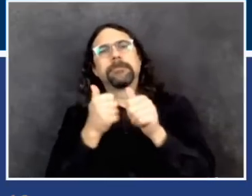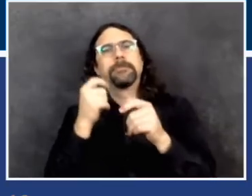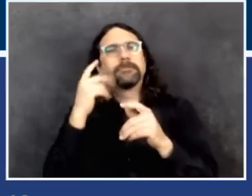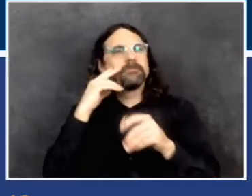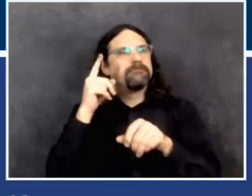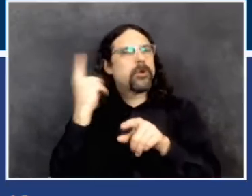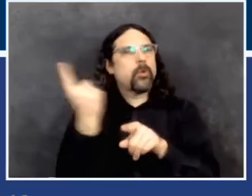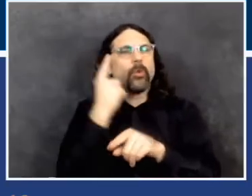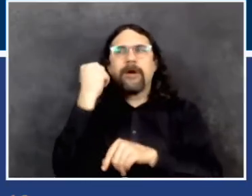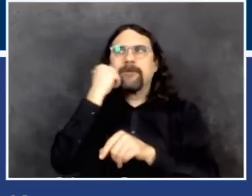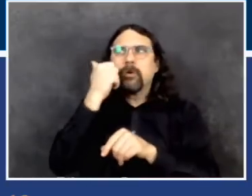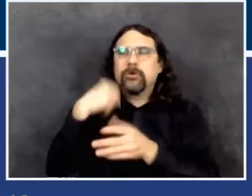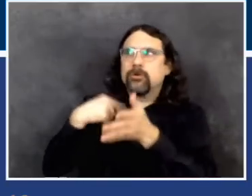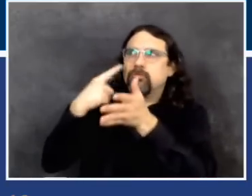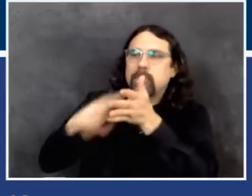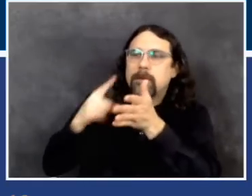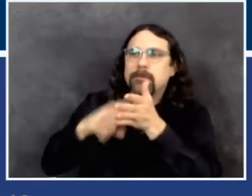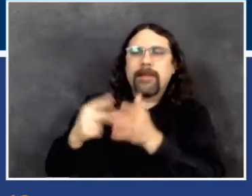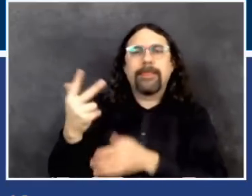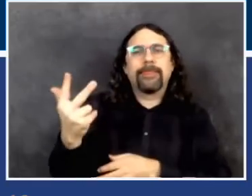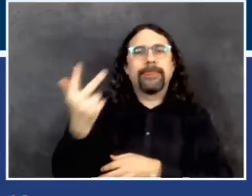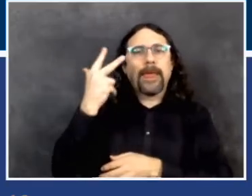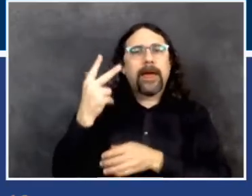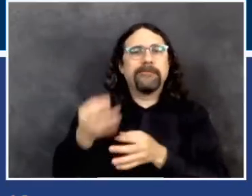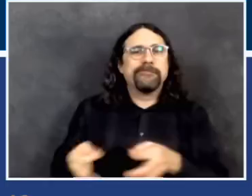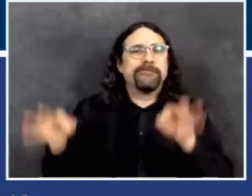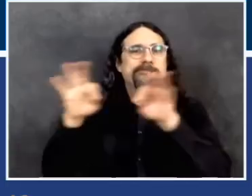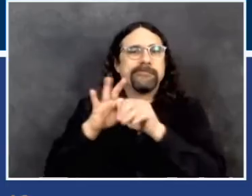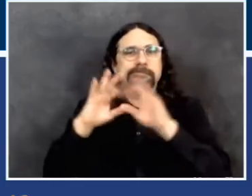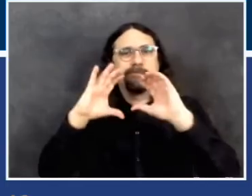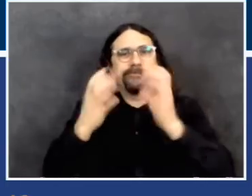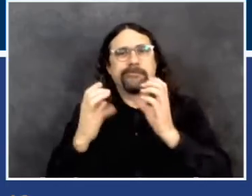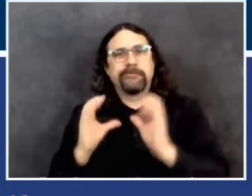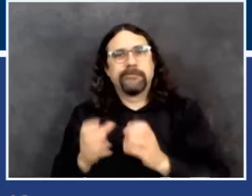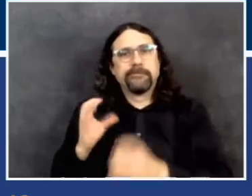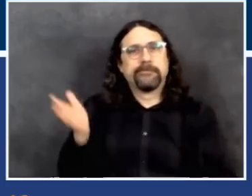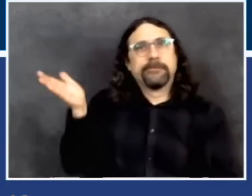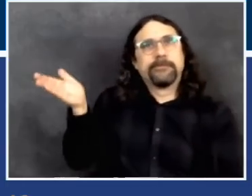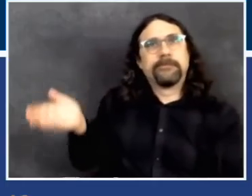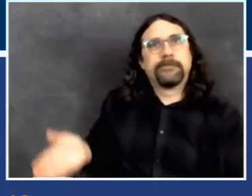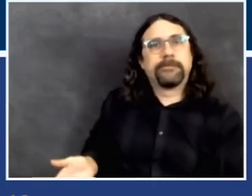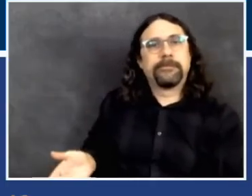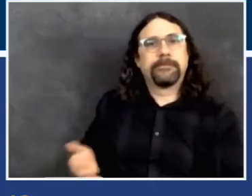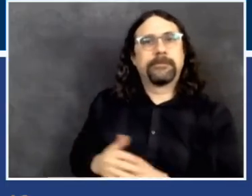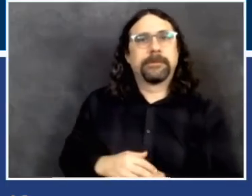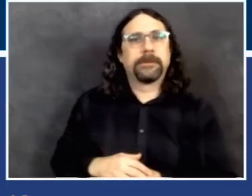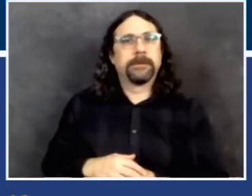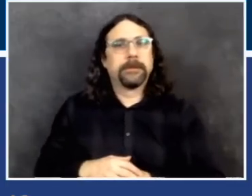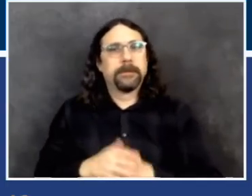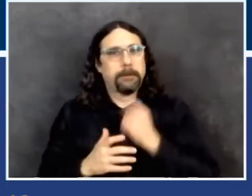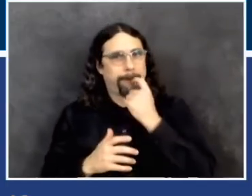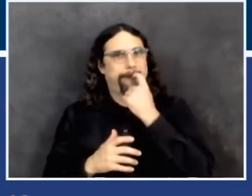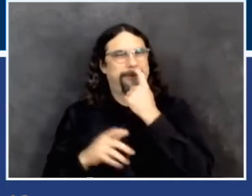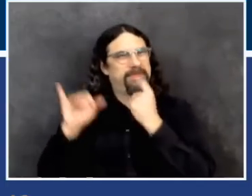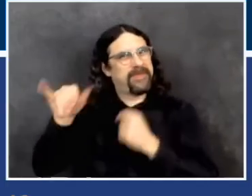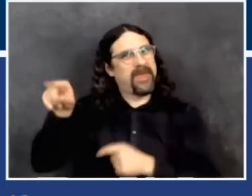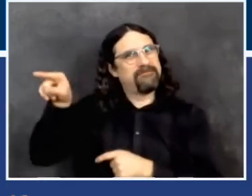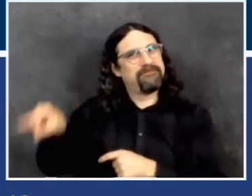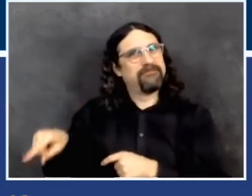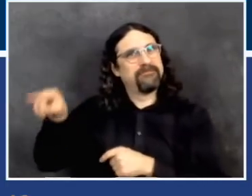And again, every time we make progress, it's because of what all of you are doing. This is everyone's fight.